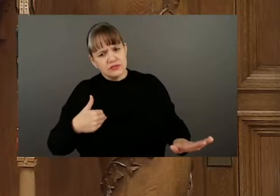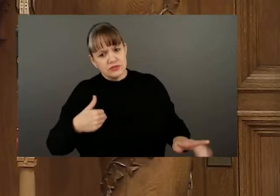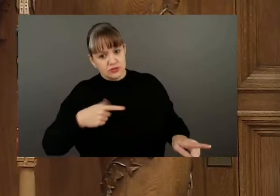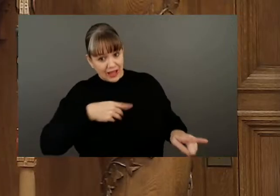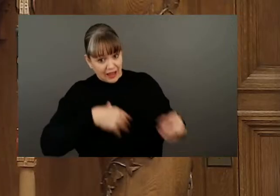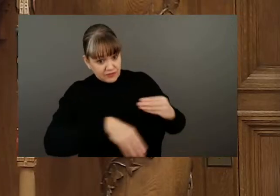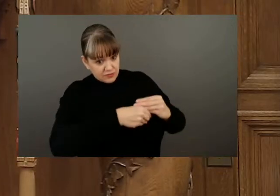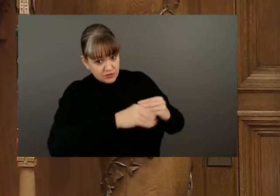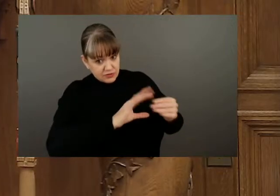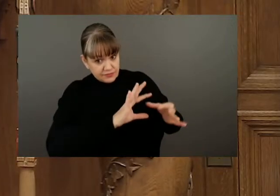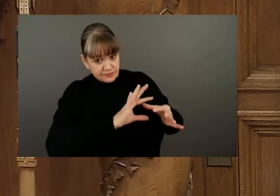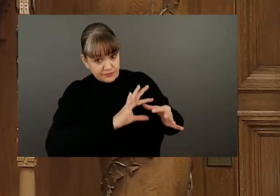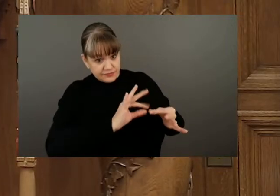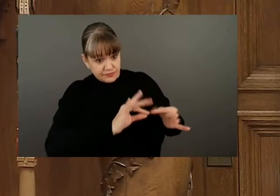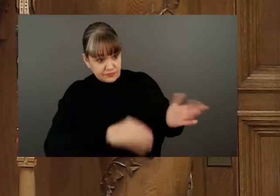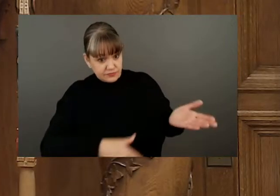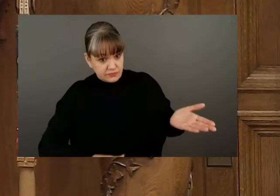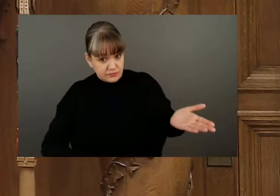Minister